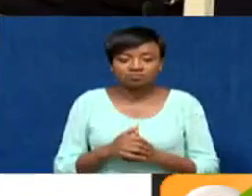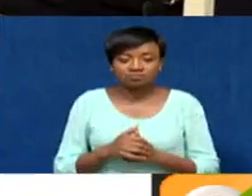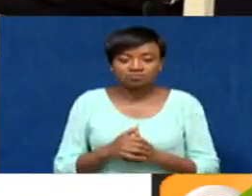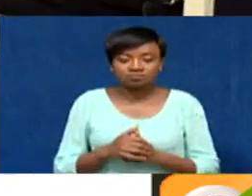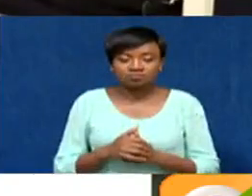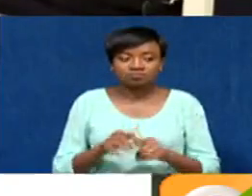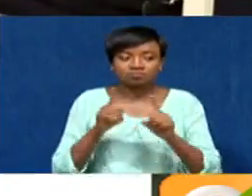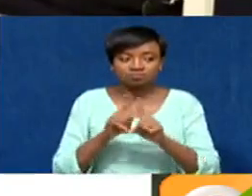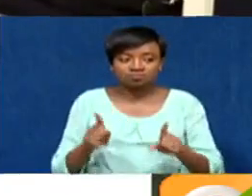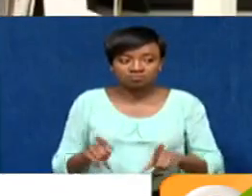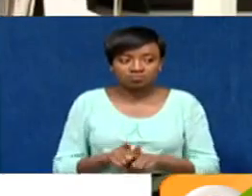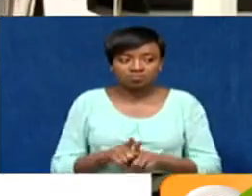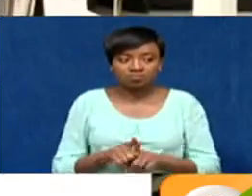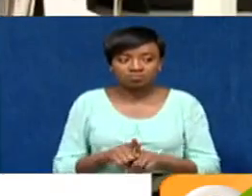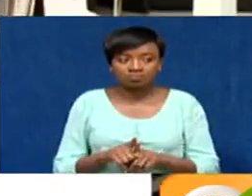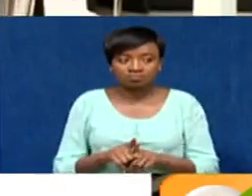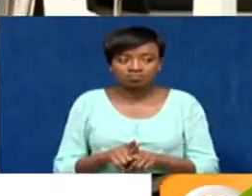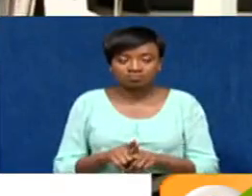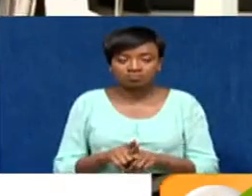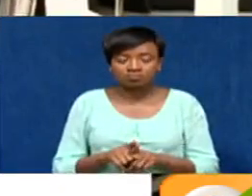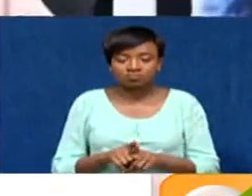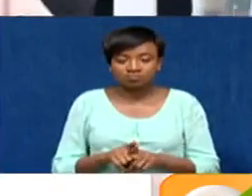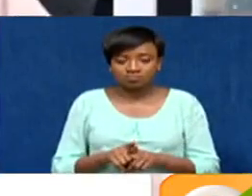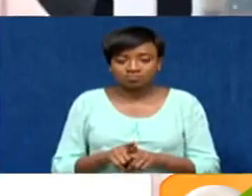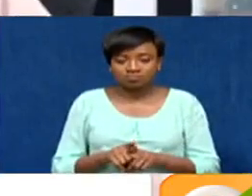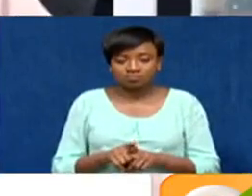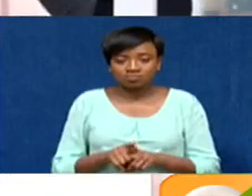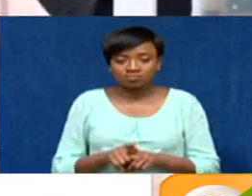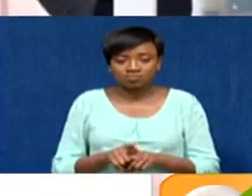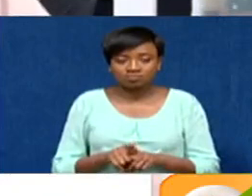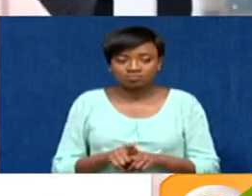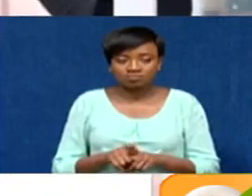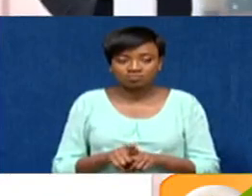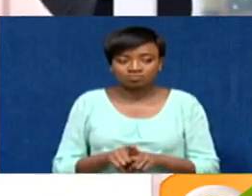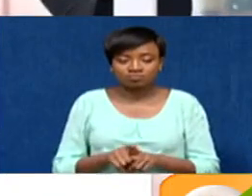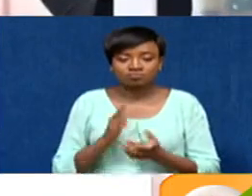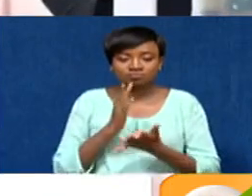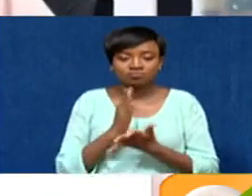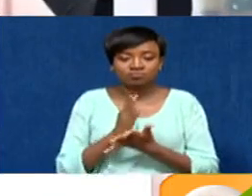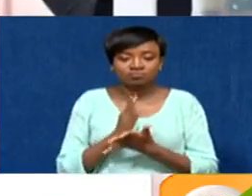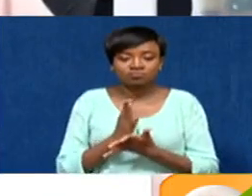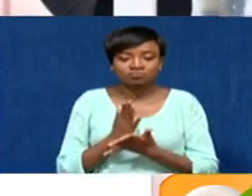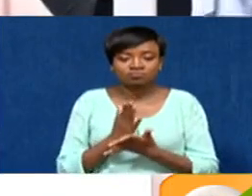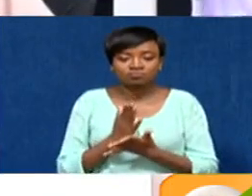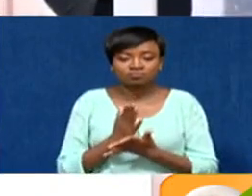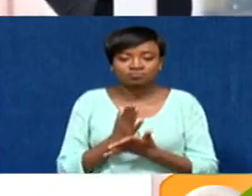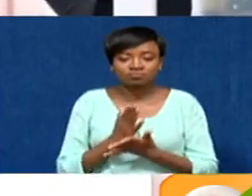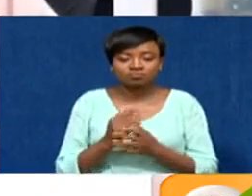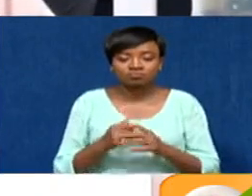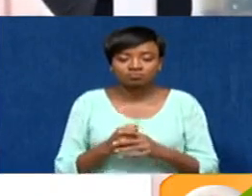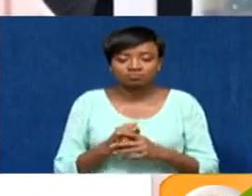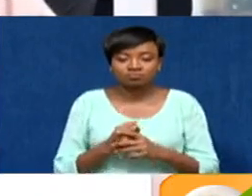from leather. That is what we are primarily known for, but we occasionally work with